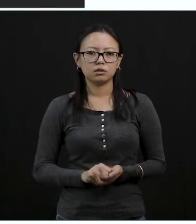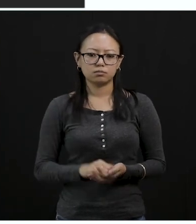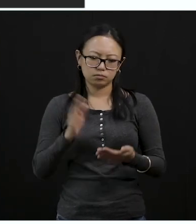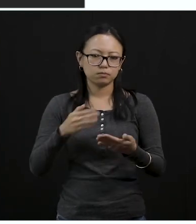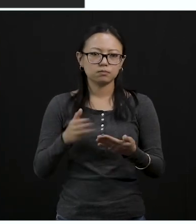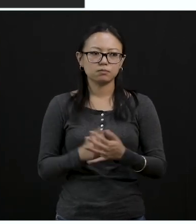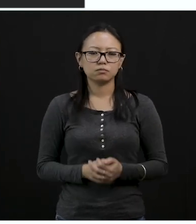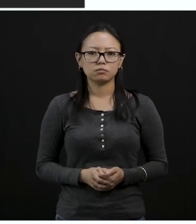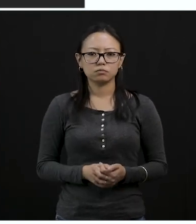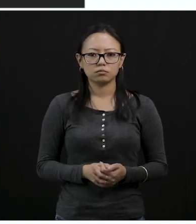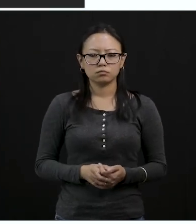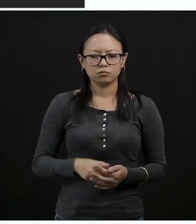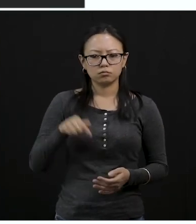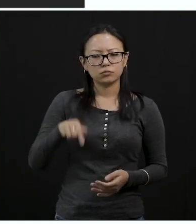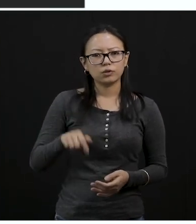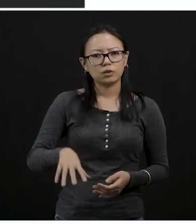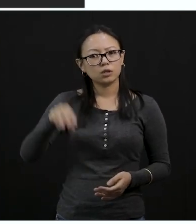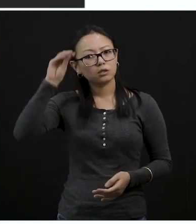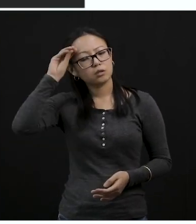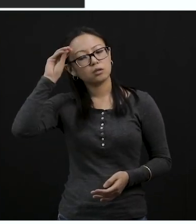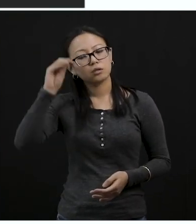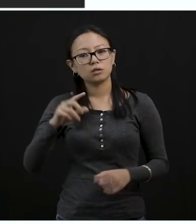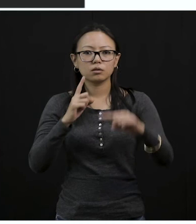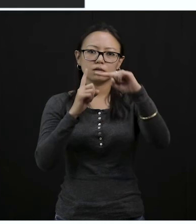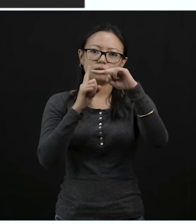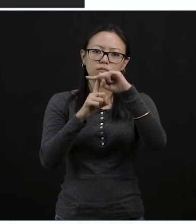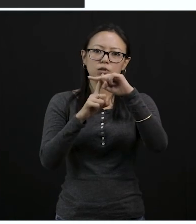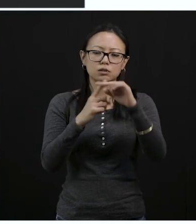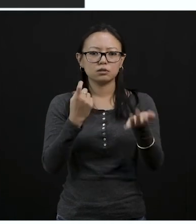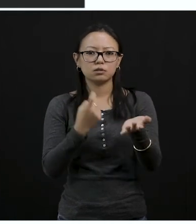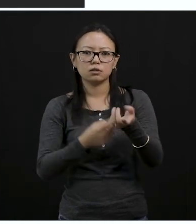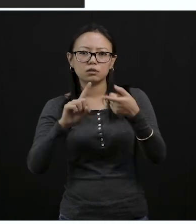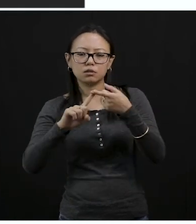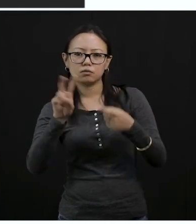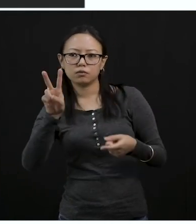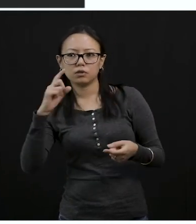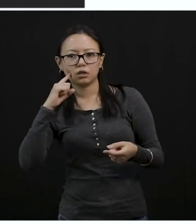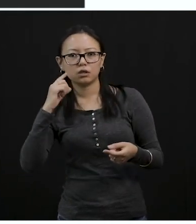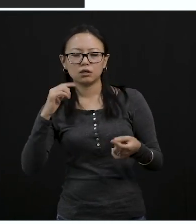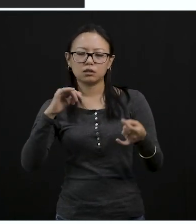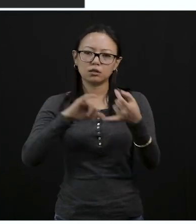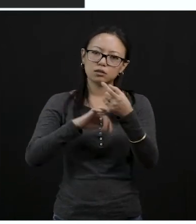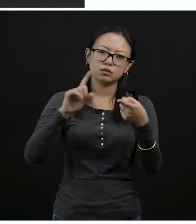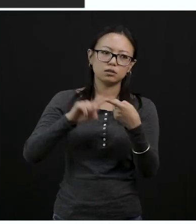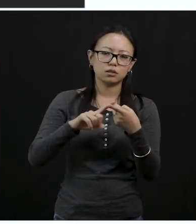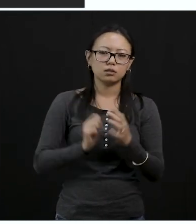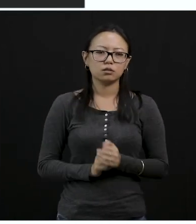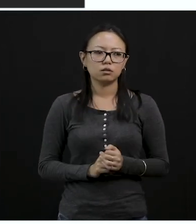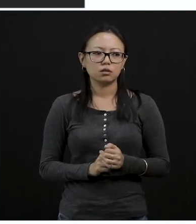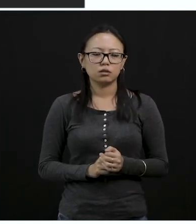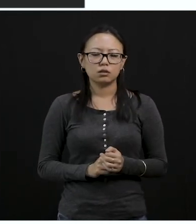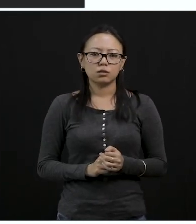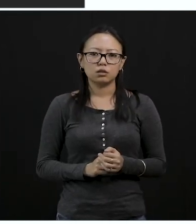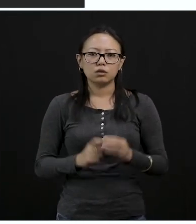as well as you are going to revise, okay, whatever we have learned so far. So in exercise A, which is fill in the